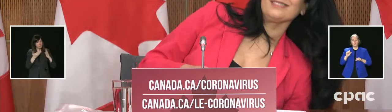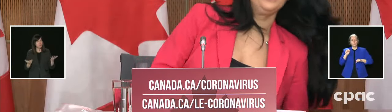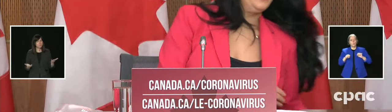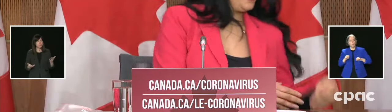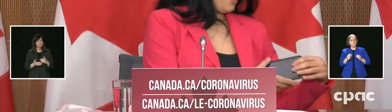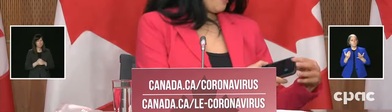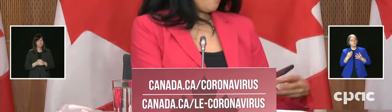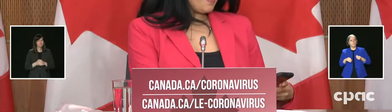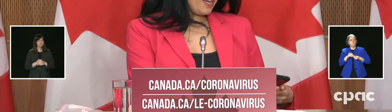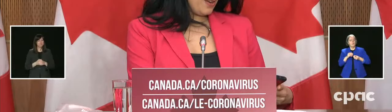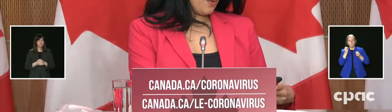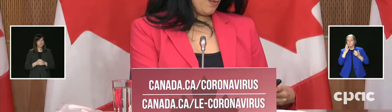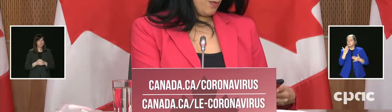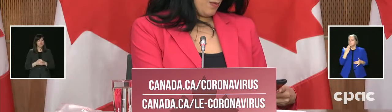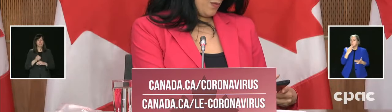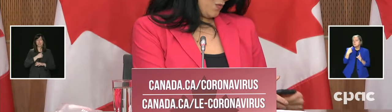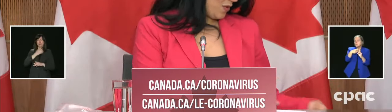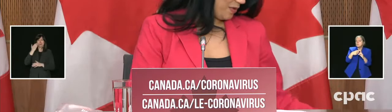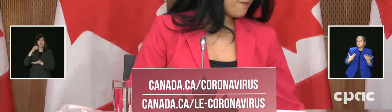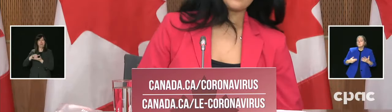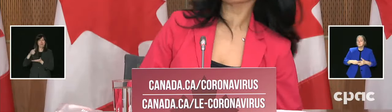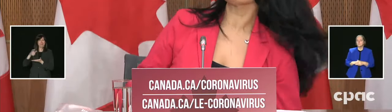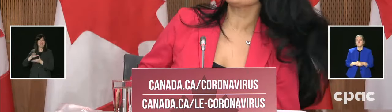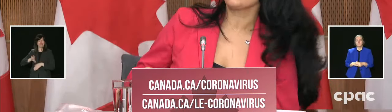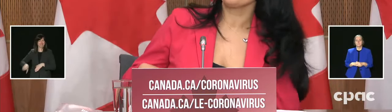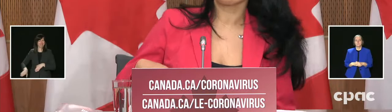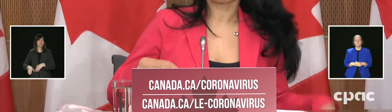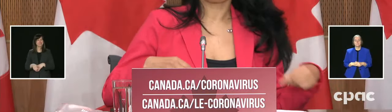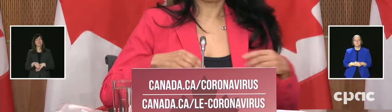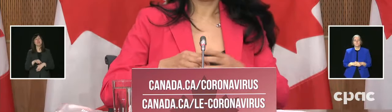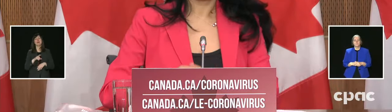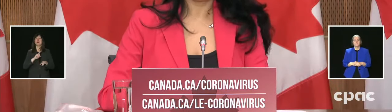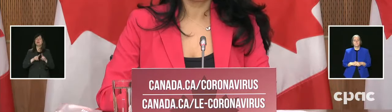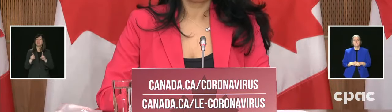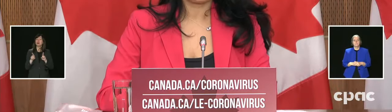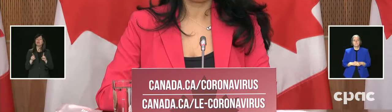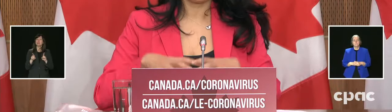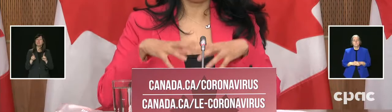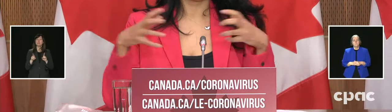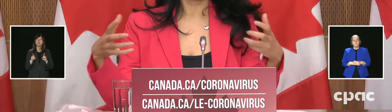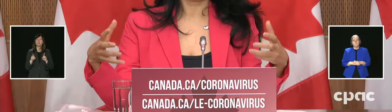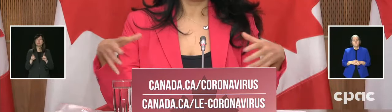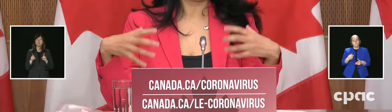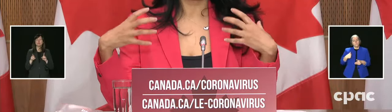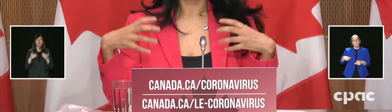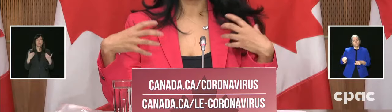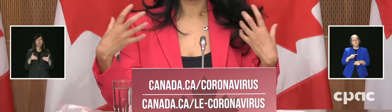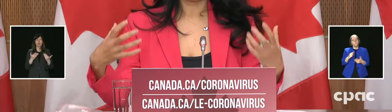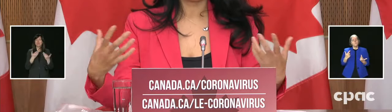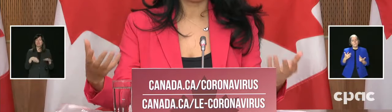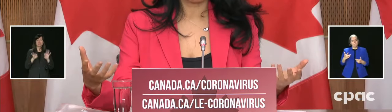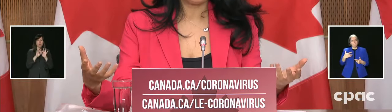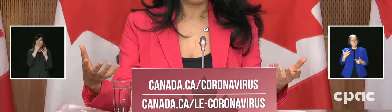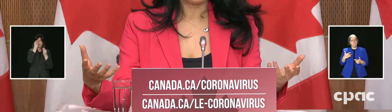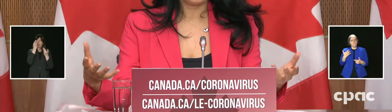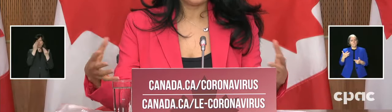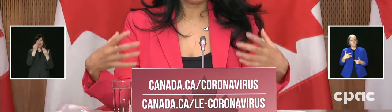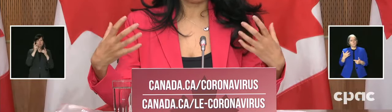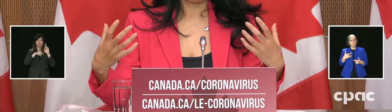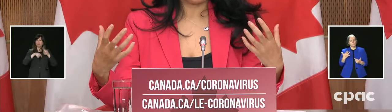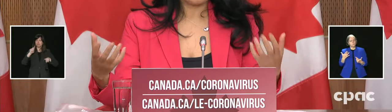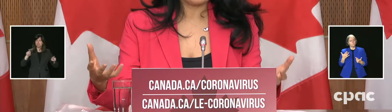Sorry. But what we found is that we need to have a lot of different information, and we need to equip other